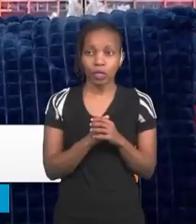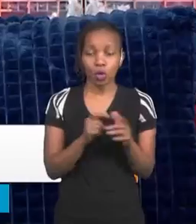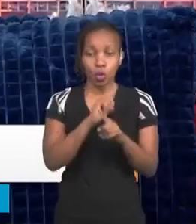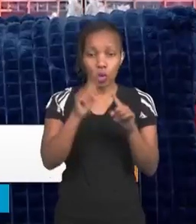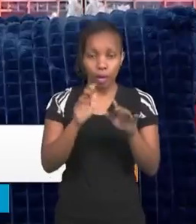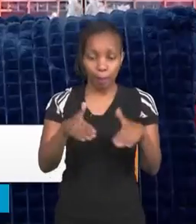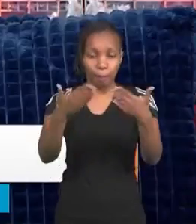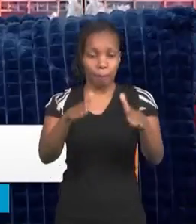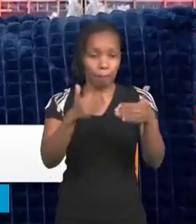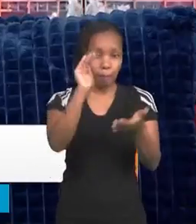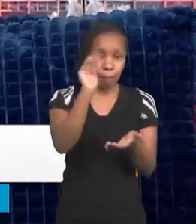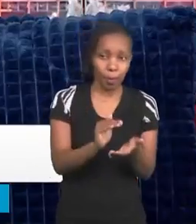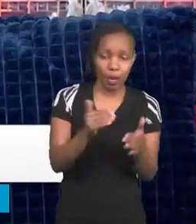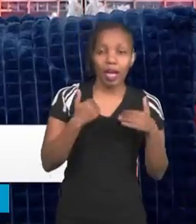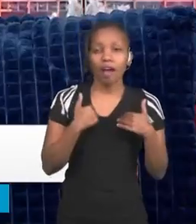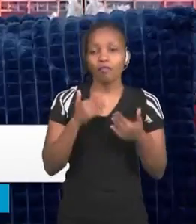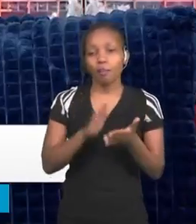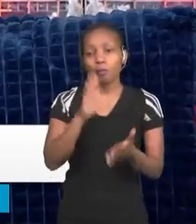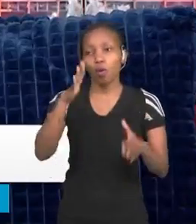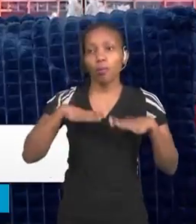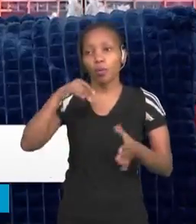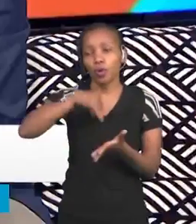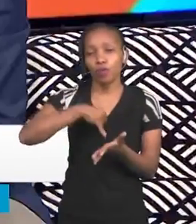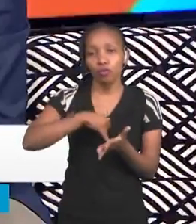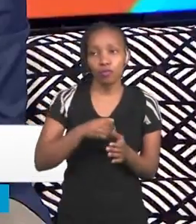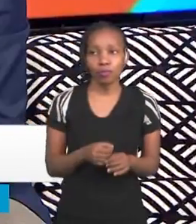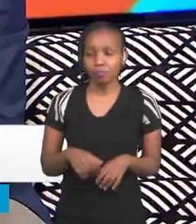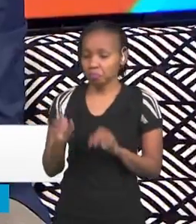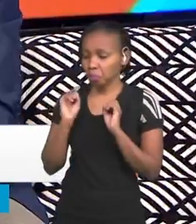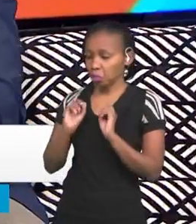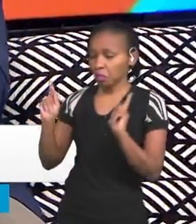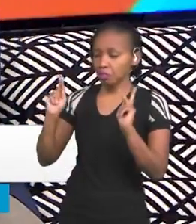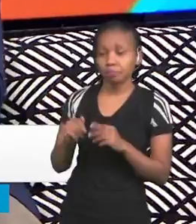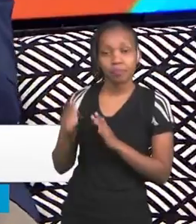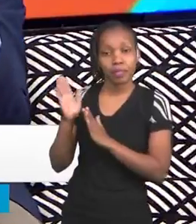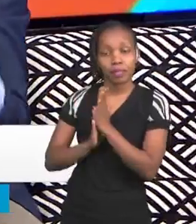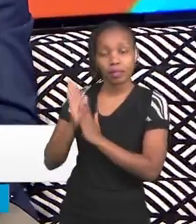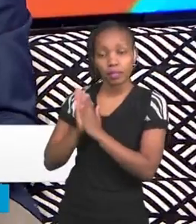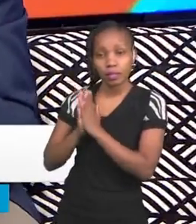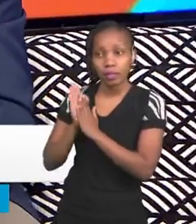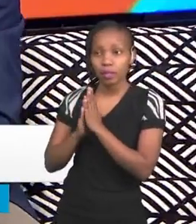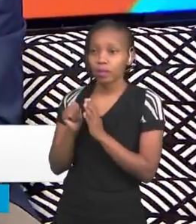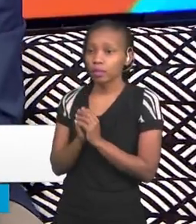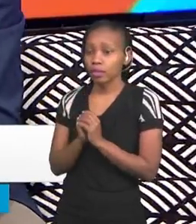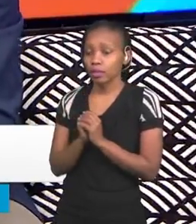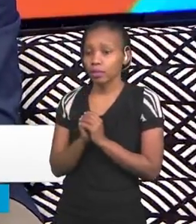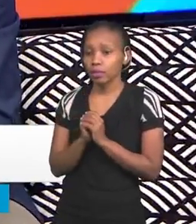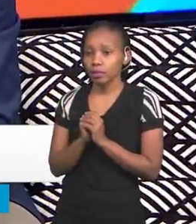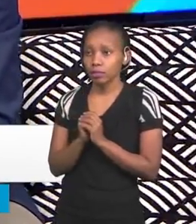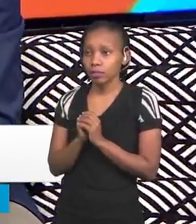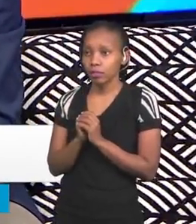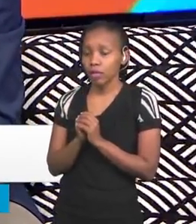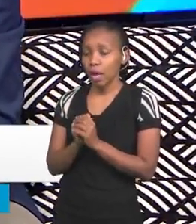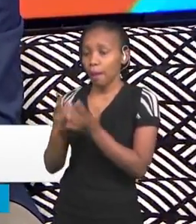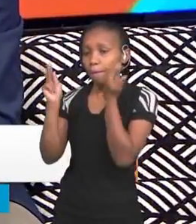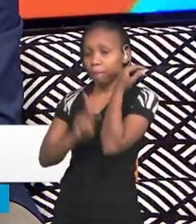supply reduction, there are a lot more people involved. Okay. Yes. Interesting. Now, looking at the